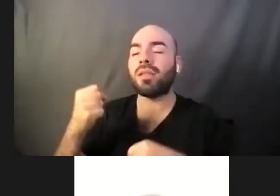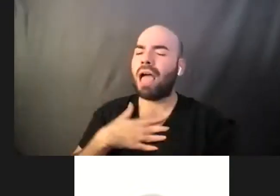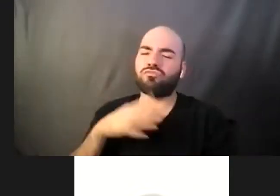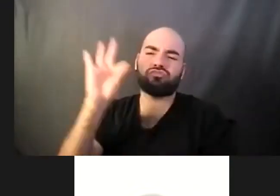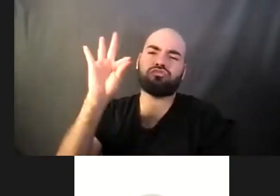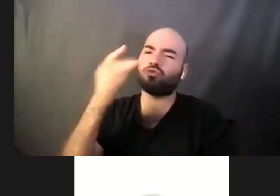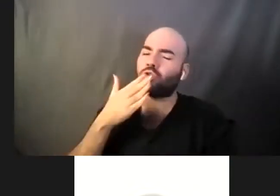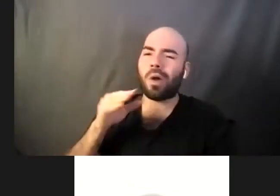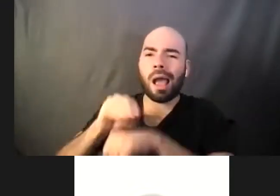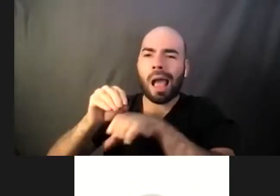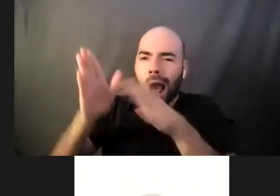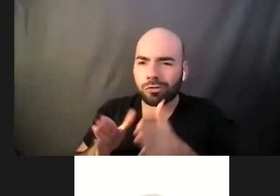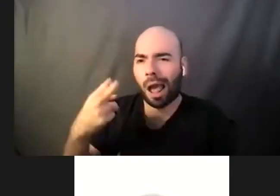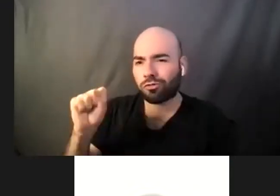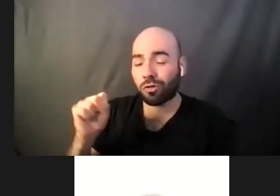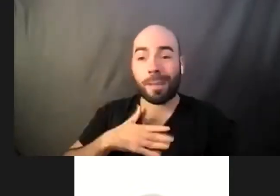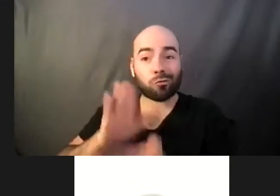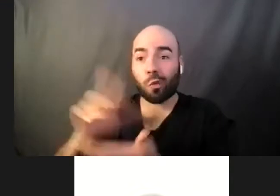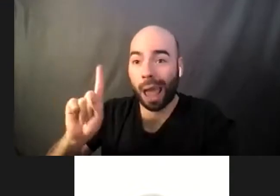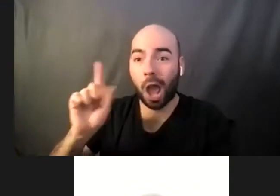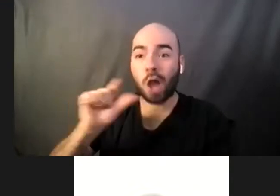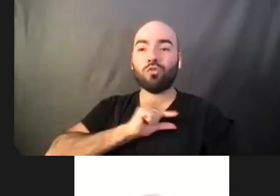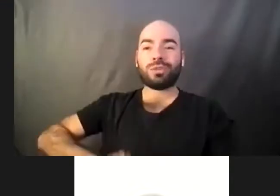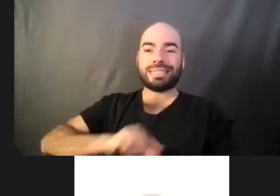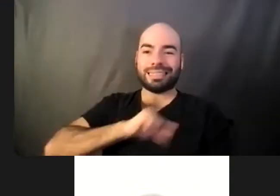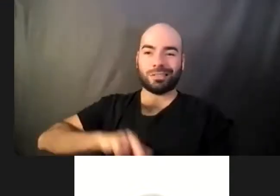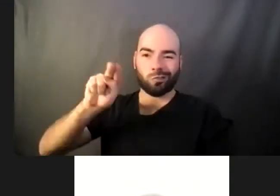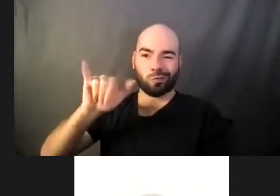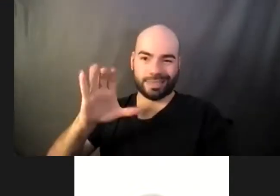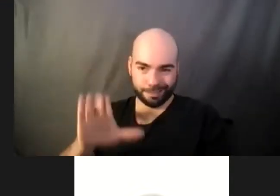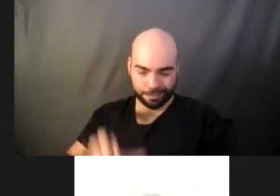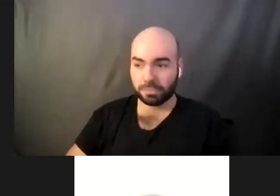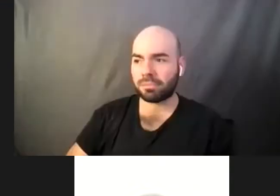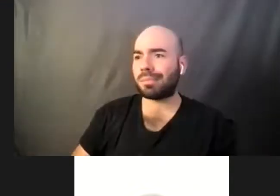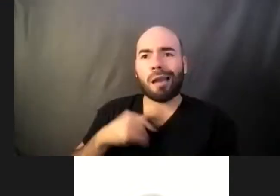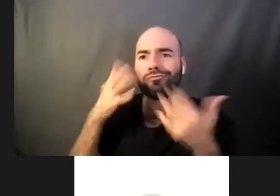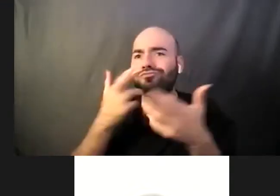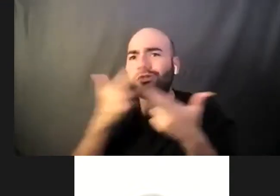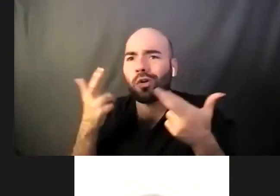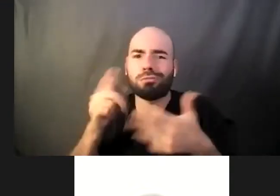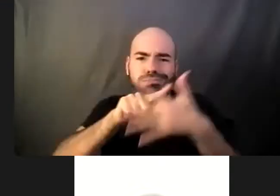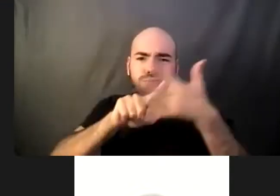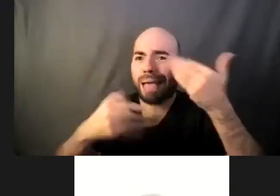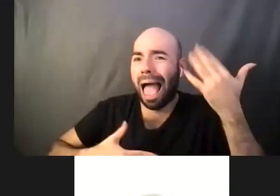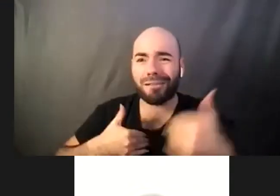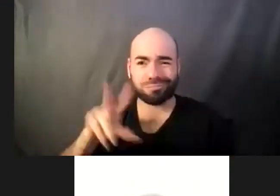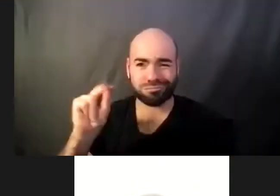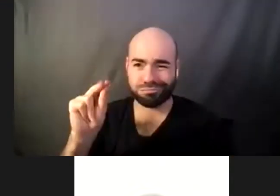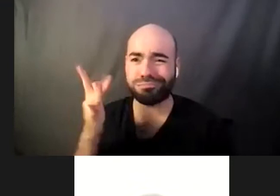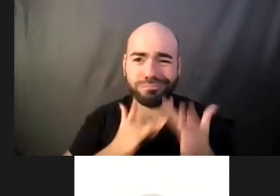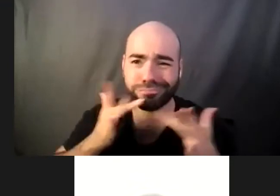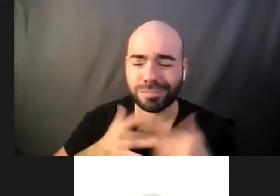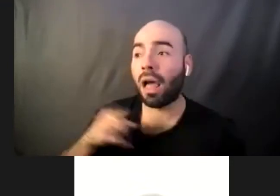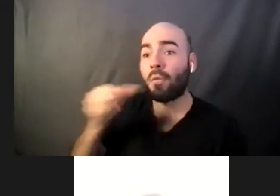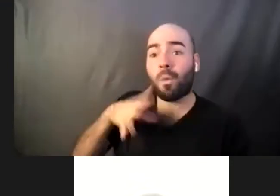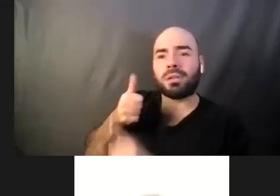went to school in Queens. We really didn't have many resources, and she was just amazing and such a resource for us to talk to. And I